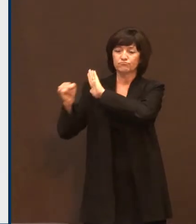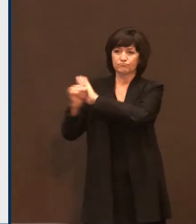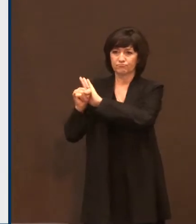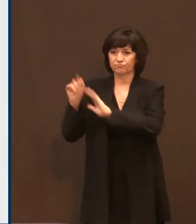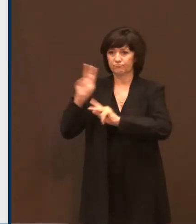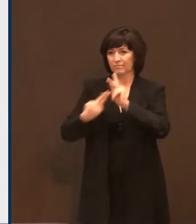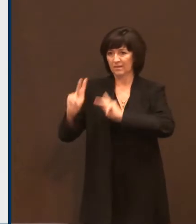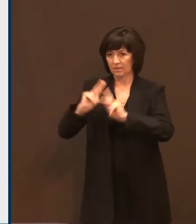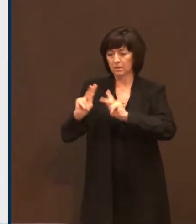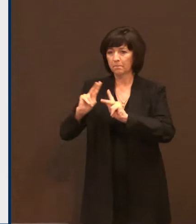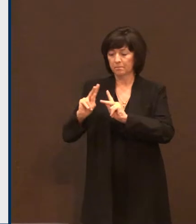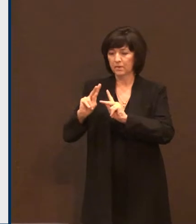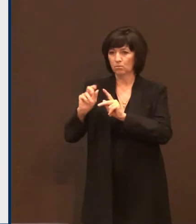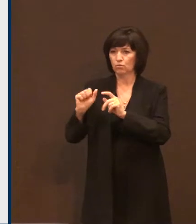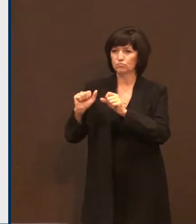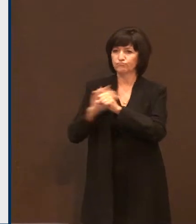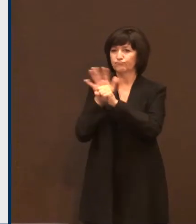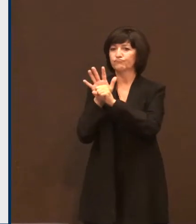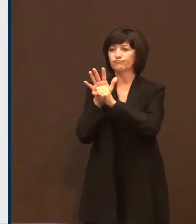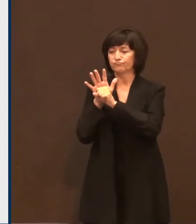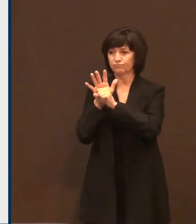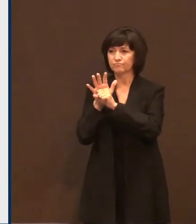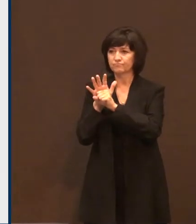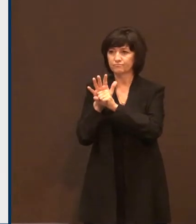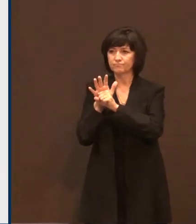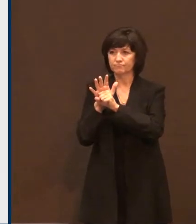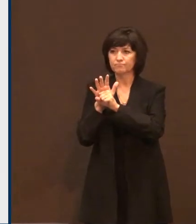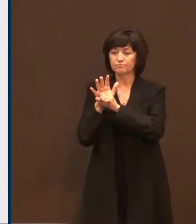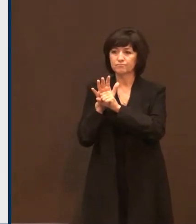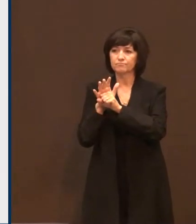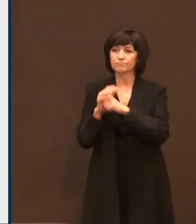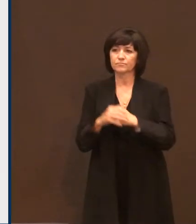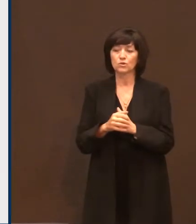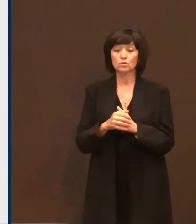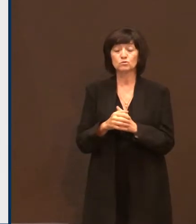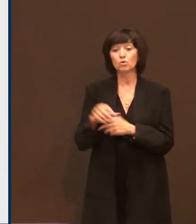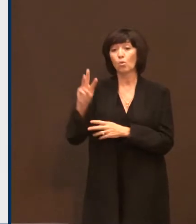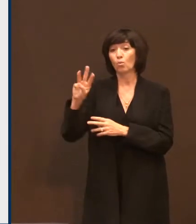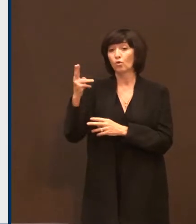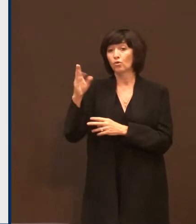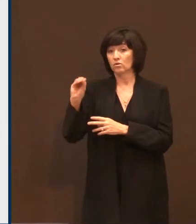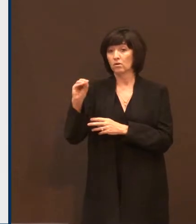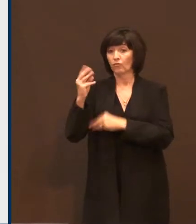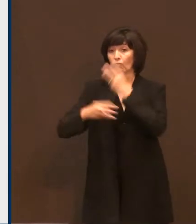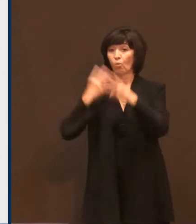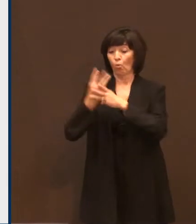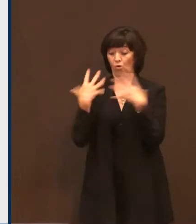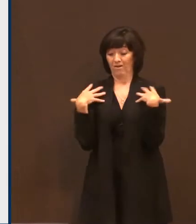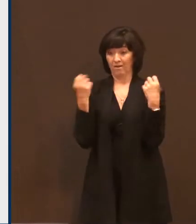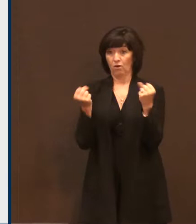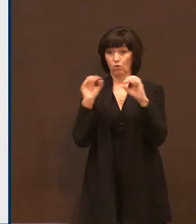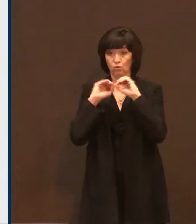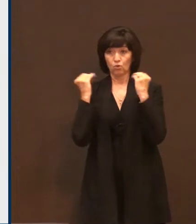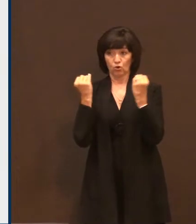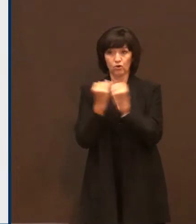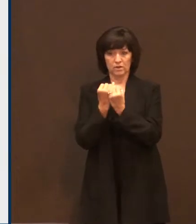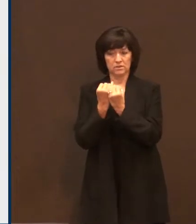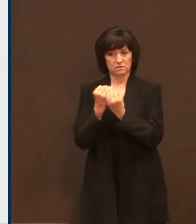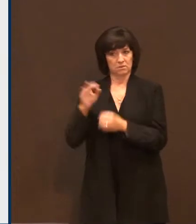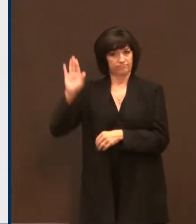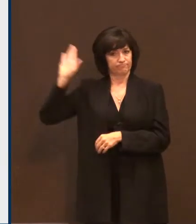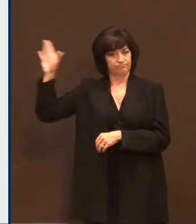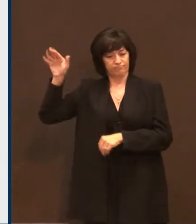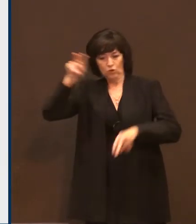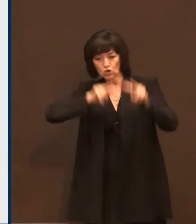testing positive, percent positives above 5%. So the World Health Organization, this is a criteria, an